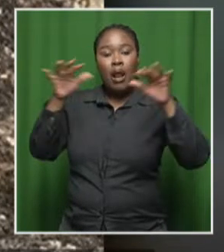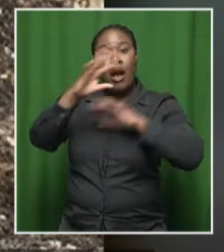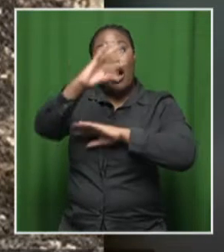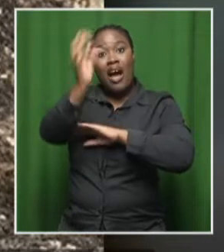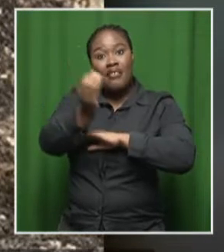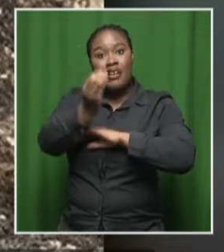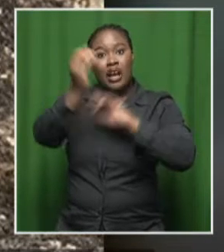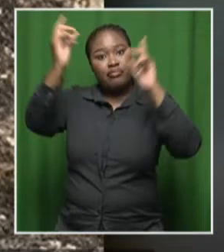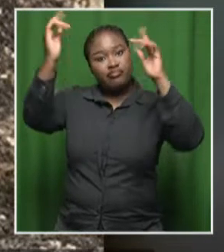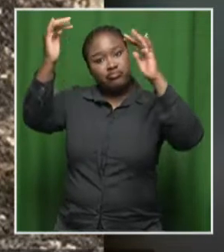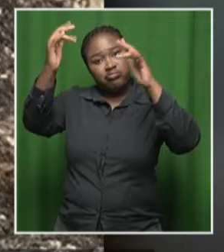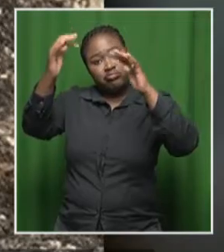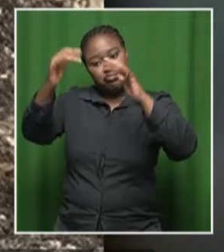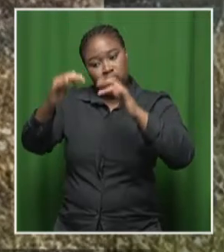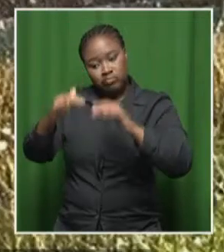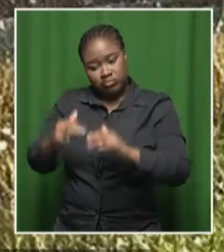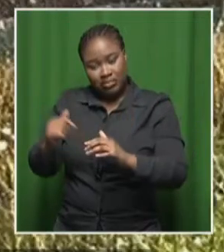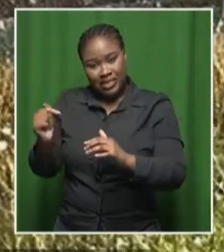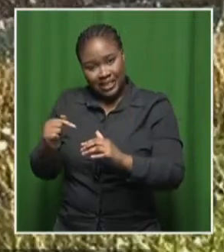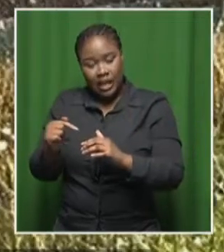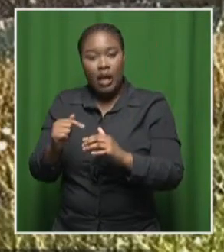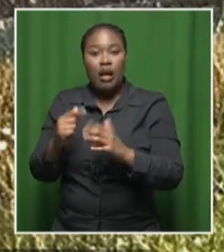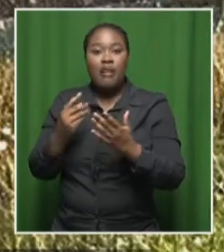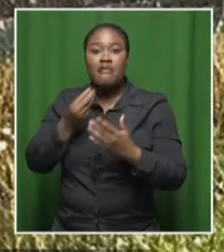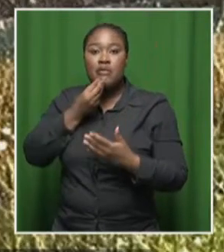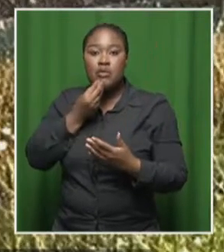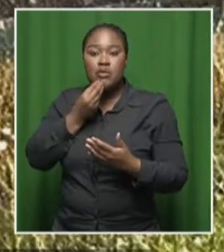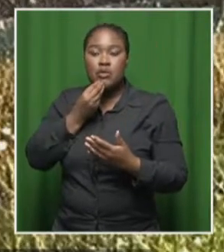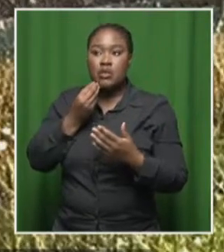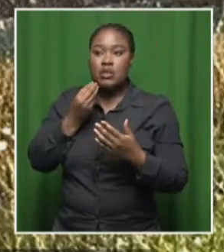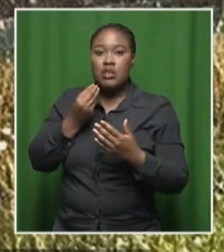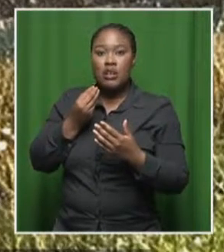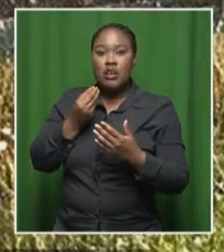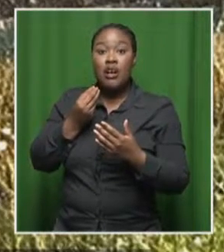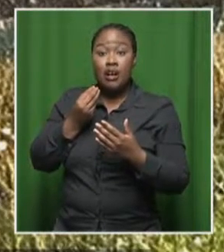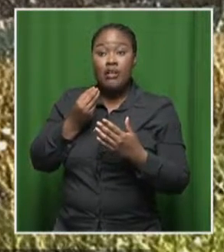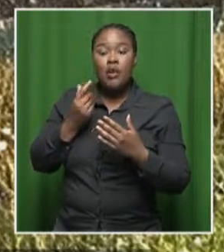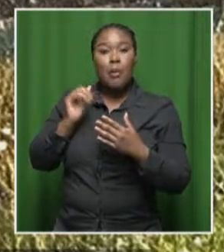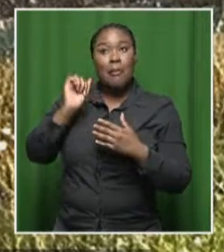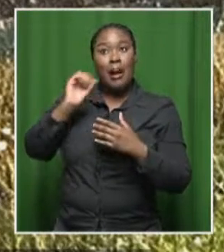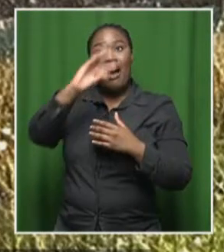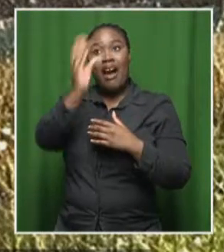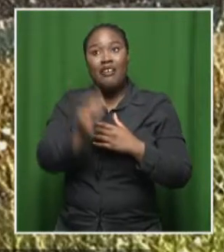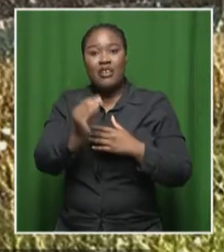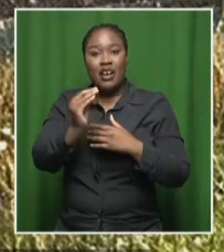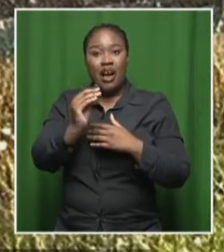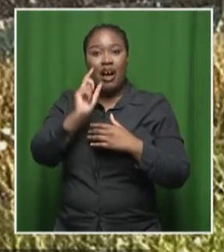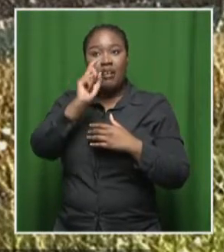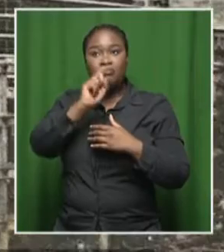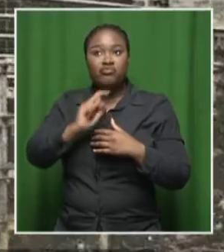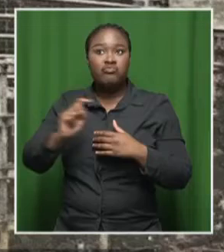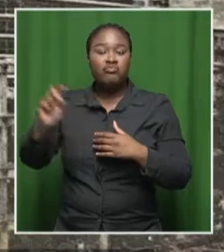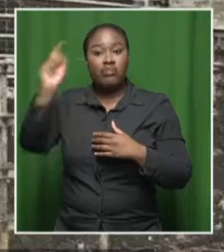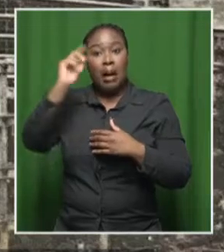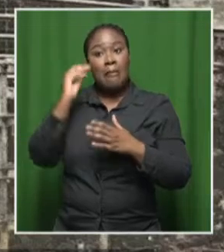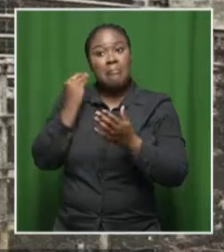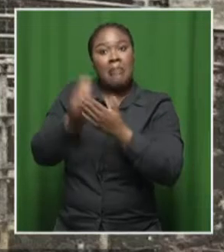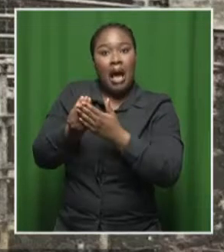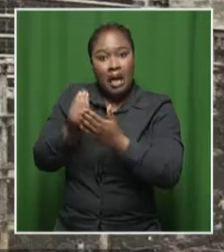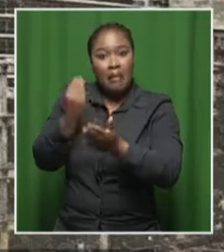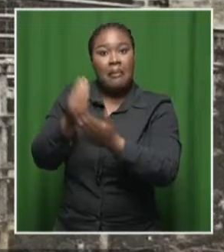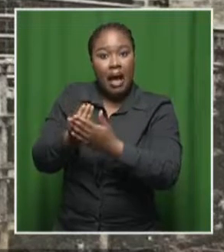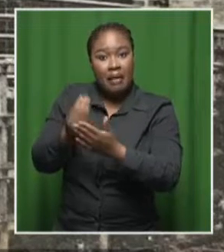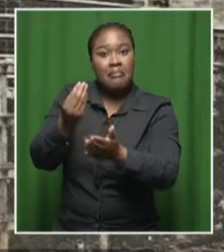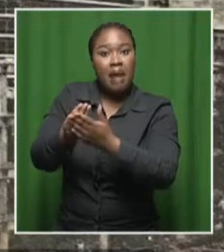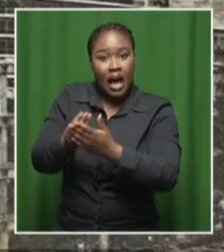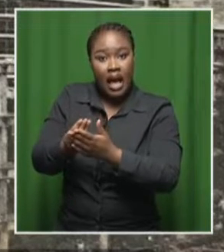over Johannesburg to buy foods that may be exotic to us but are very familiar, and where there are